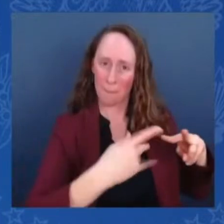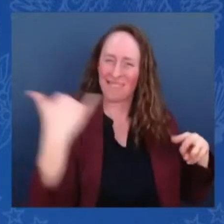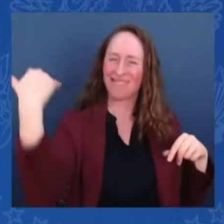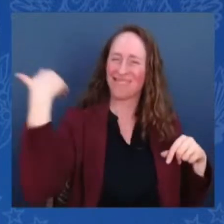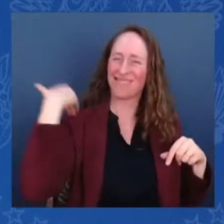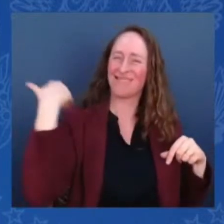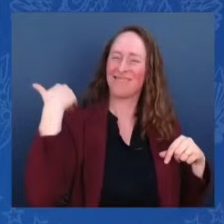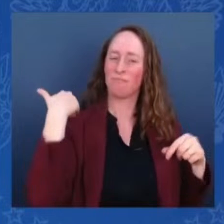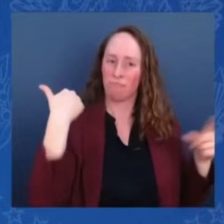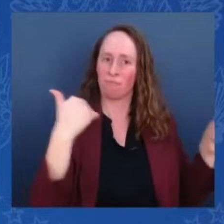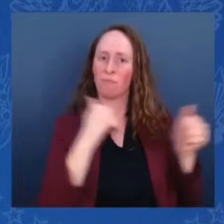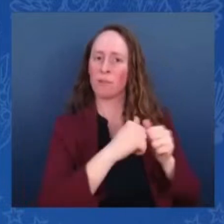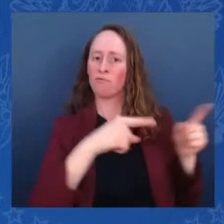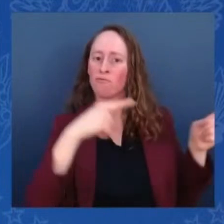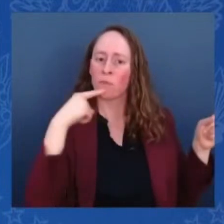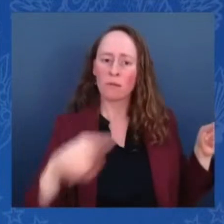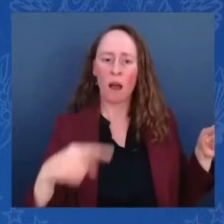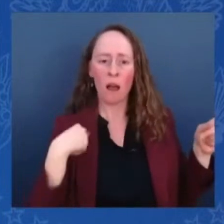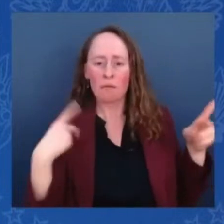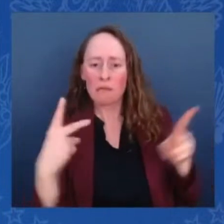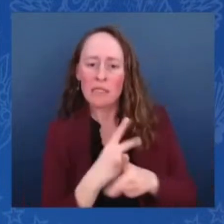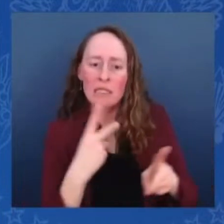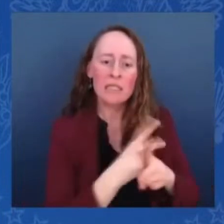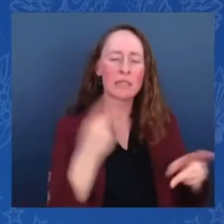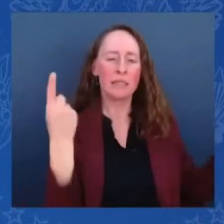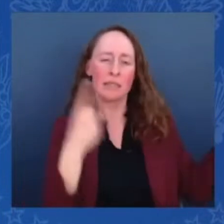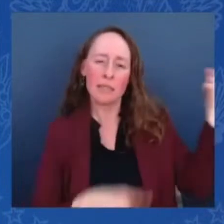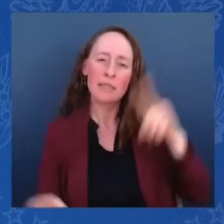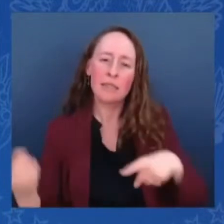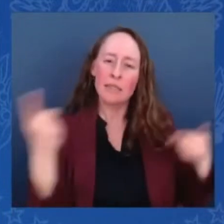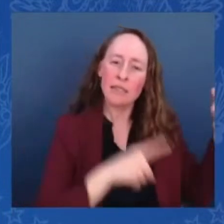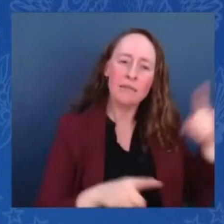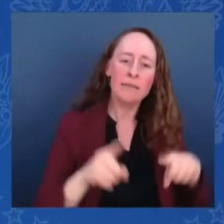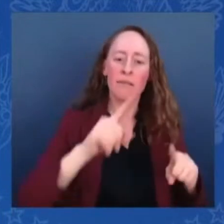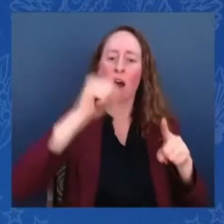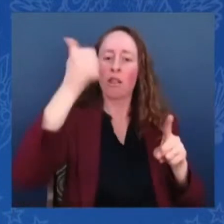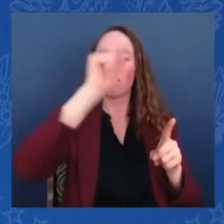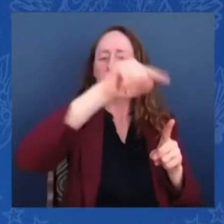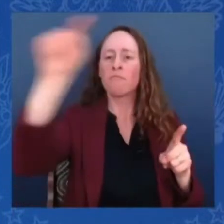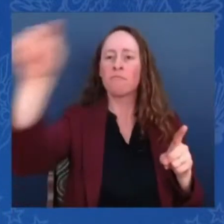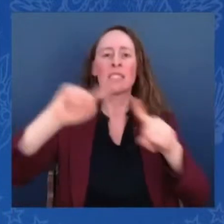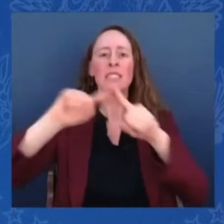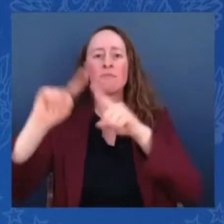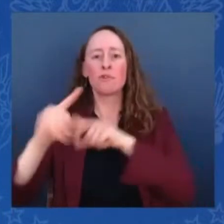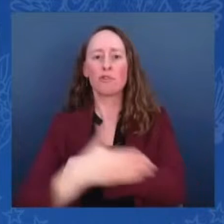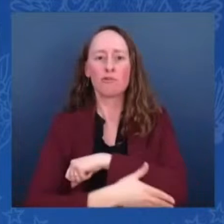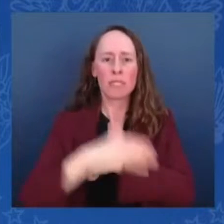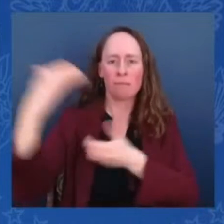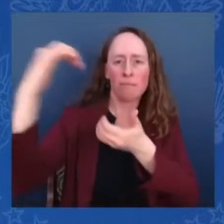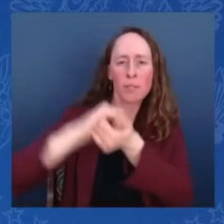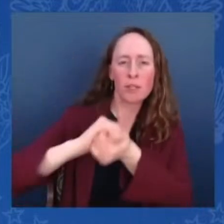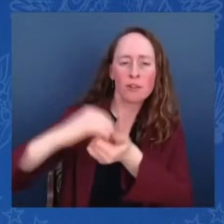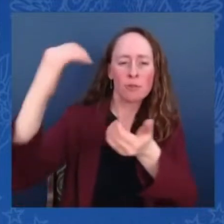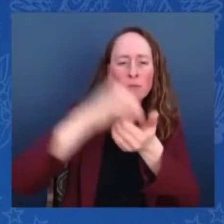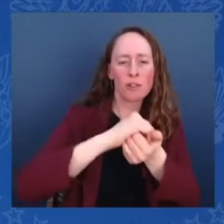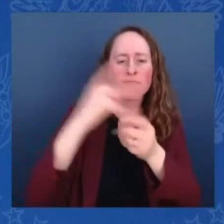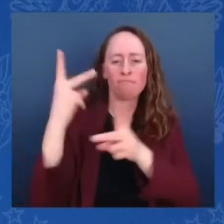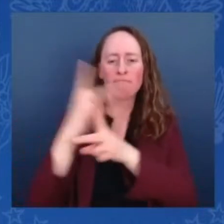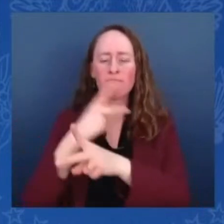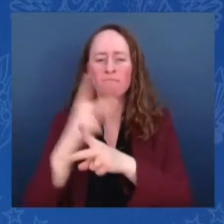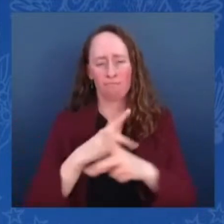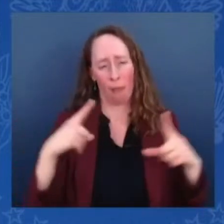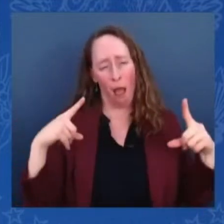you and involving multiple countries who joined complex negotiations at our